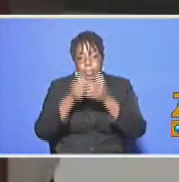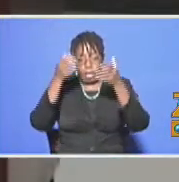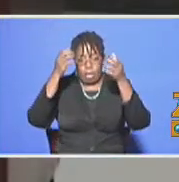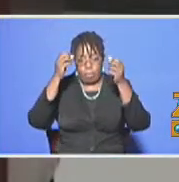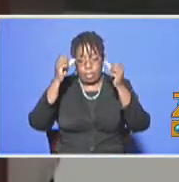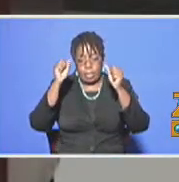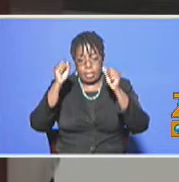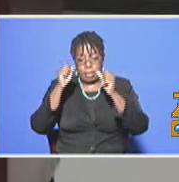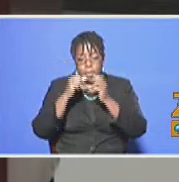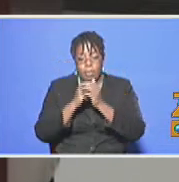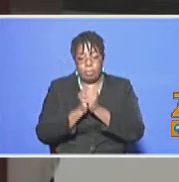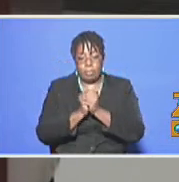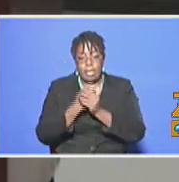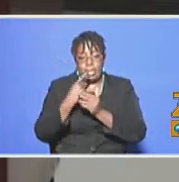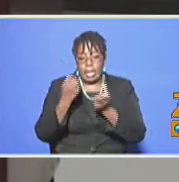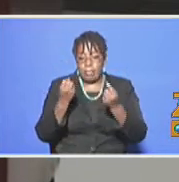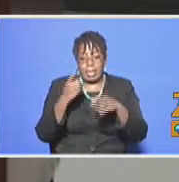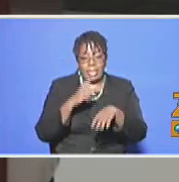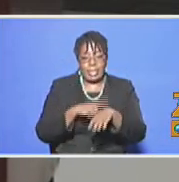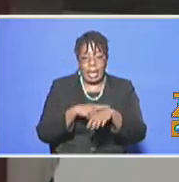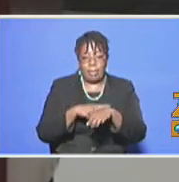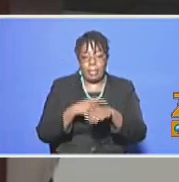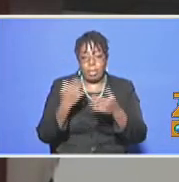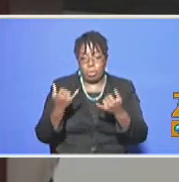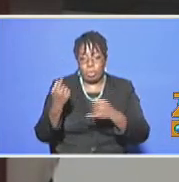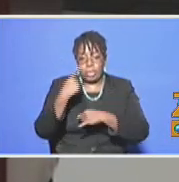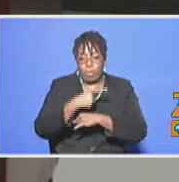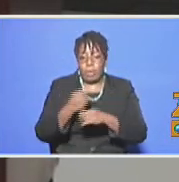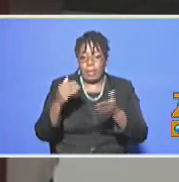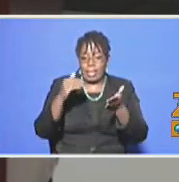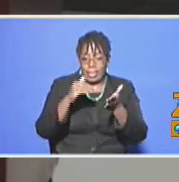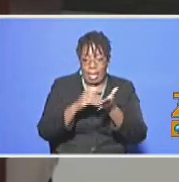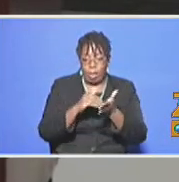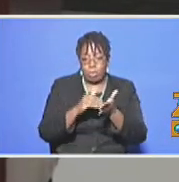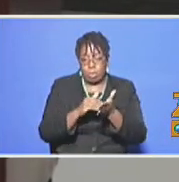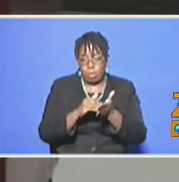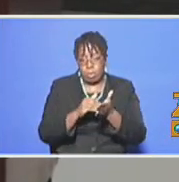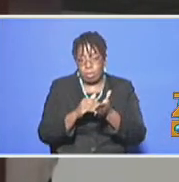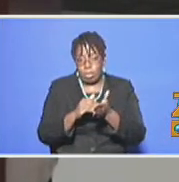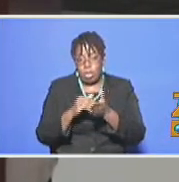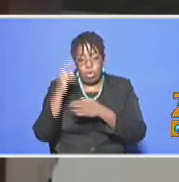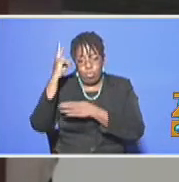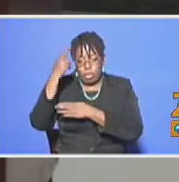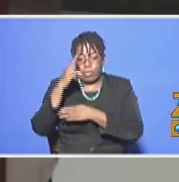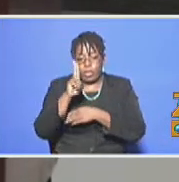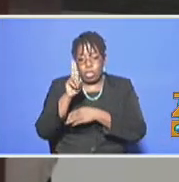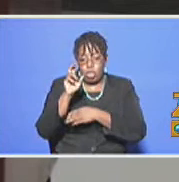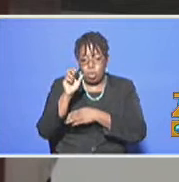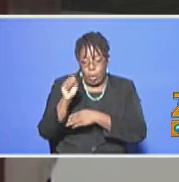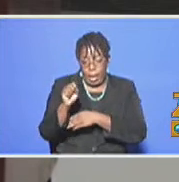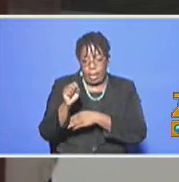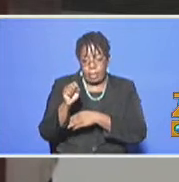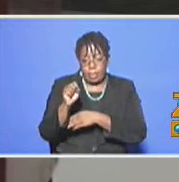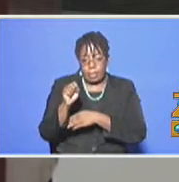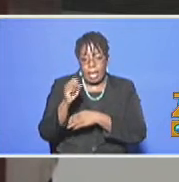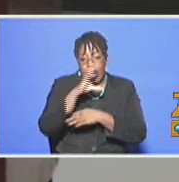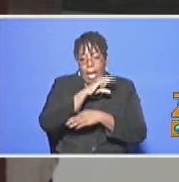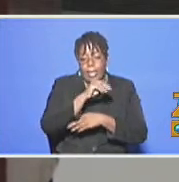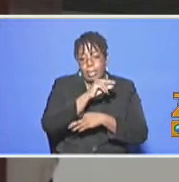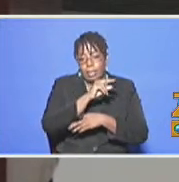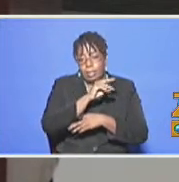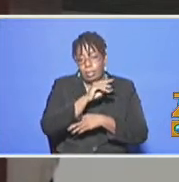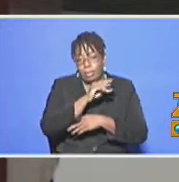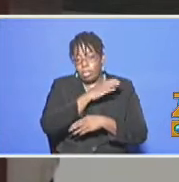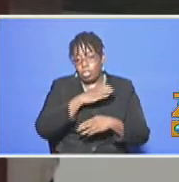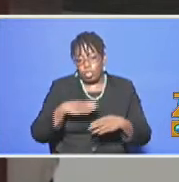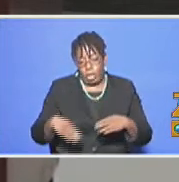Xi mentioned many times that there are 1,000 reasons for China and the U.S. to deliver a good relationship